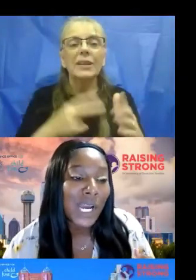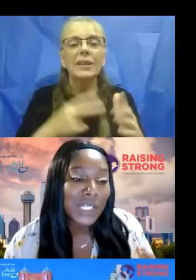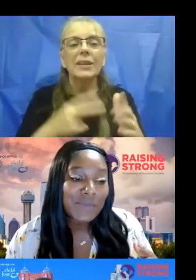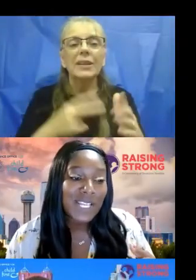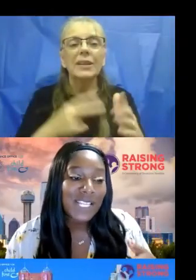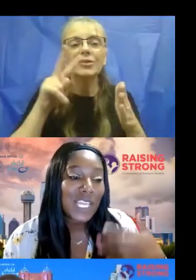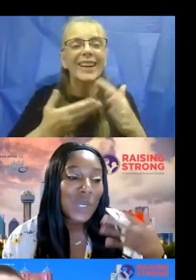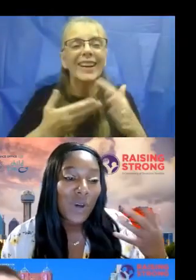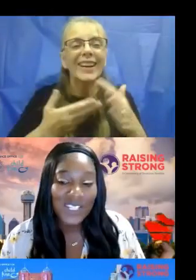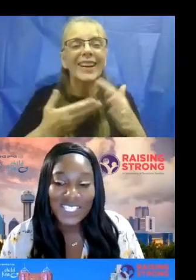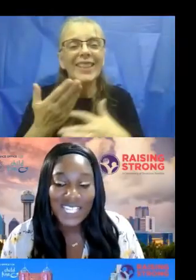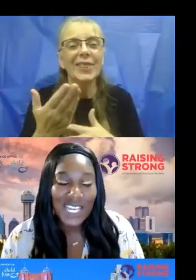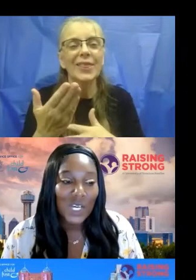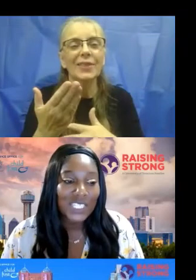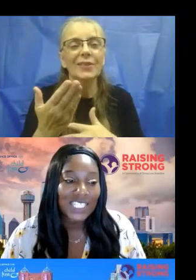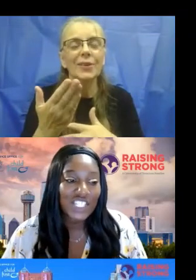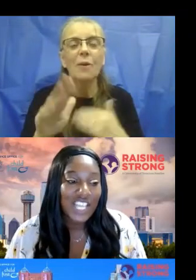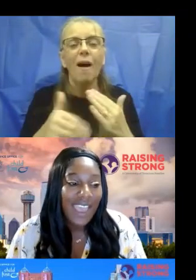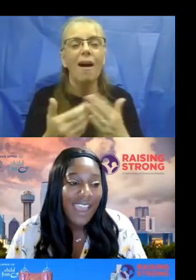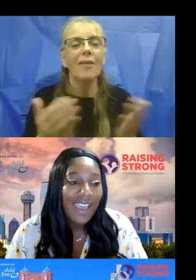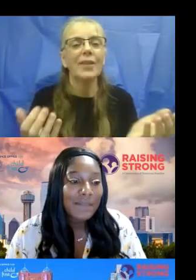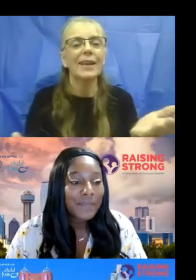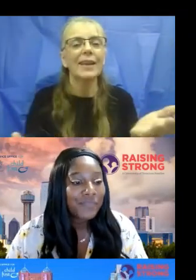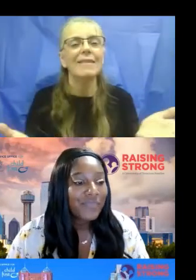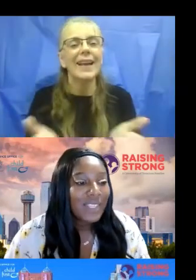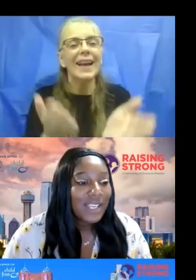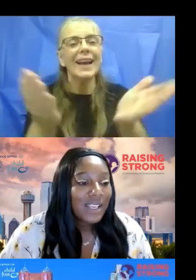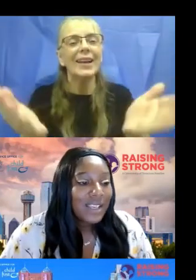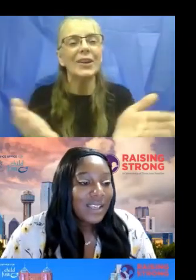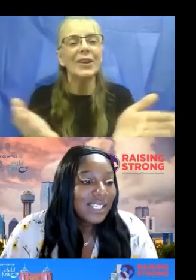the encouragement that you all are seeing on the chat.